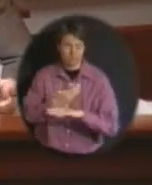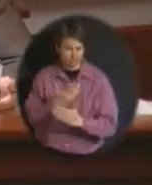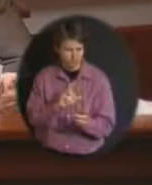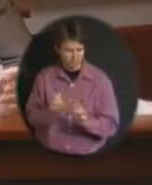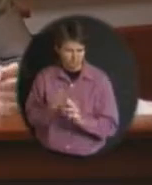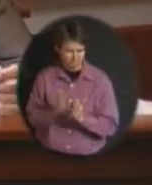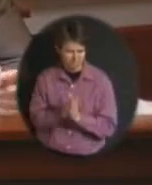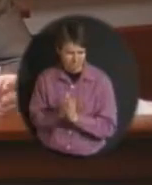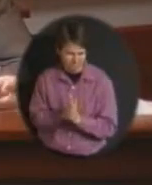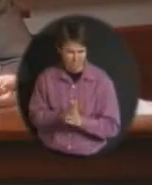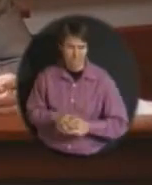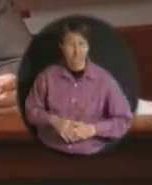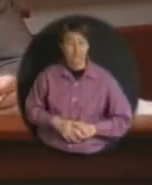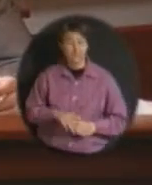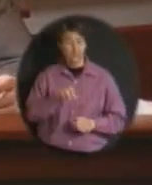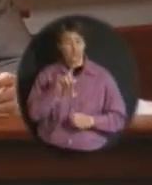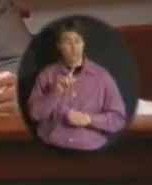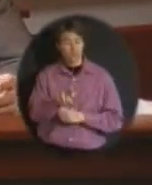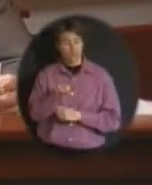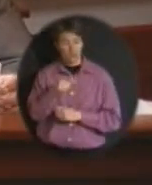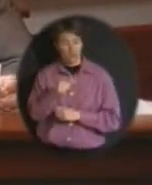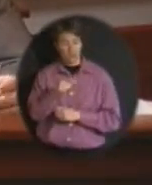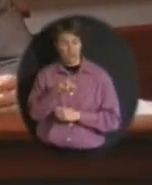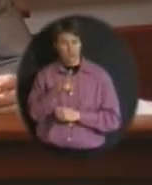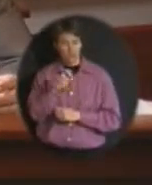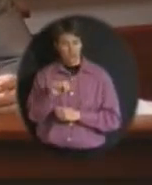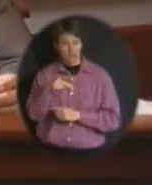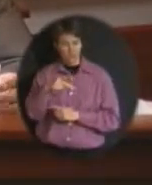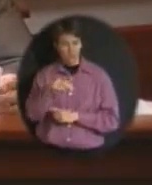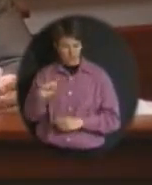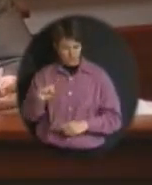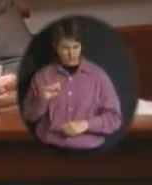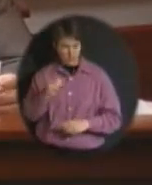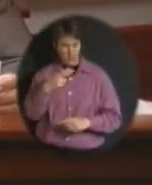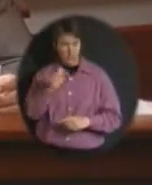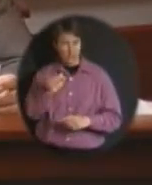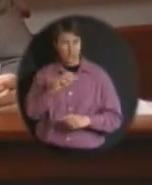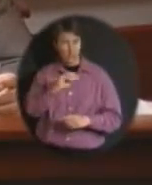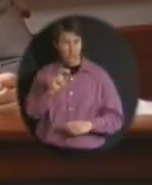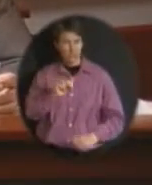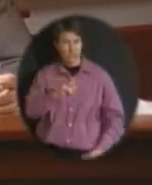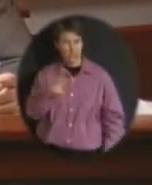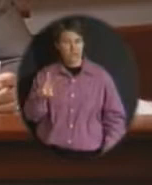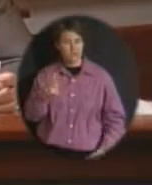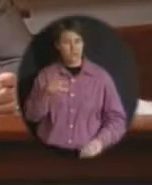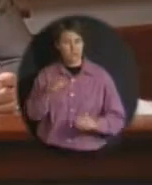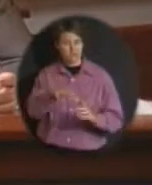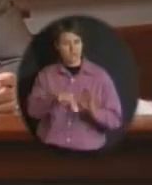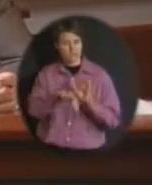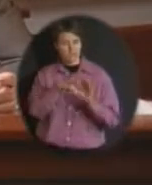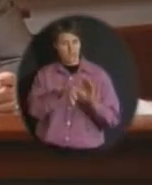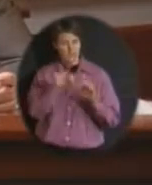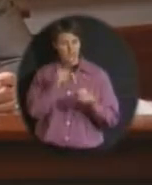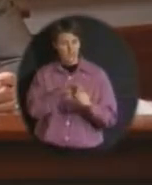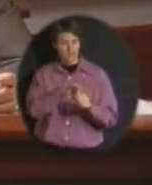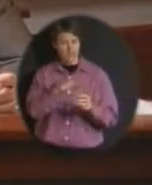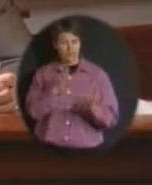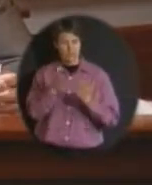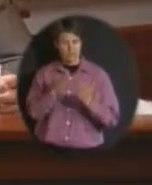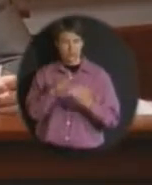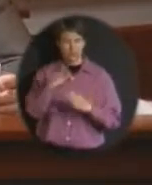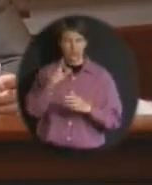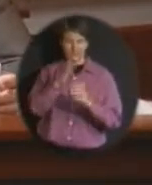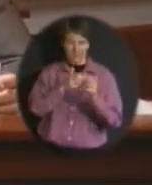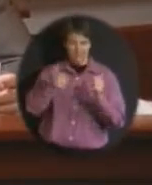and updates. Gwen Poss, our high school principal at Olathe Northwest, has been elected to serve on the executive board of the Kansas State High School Activity